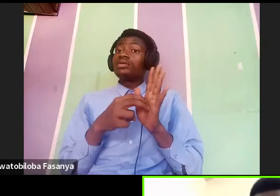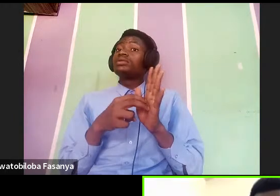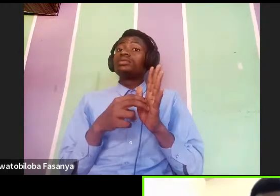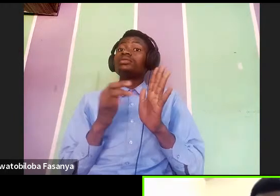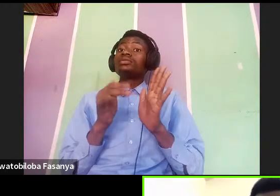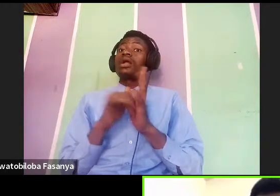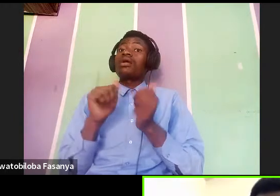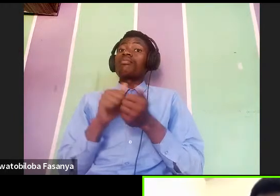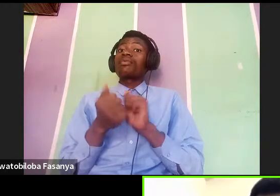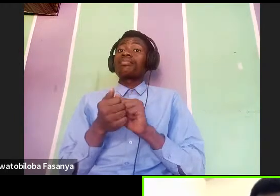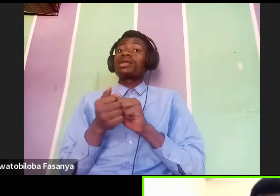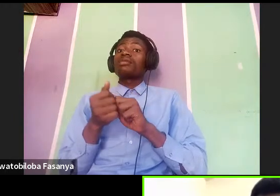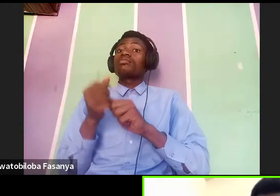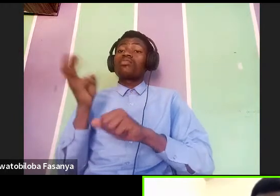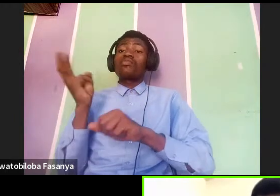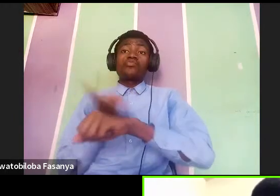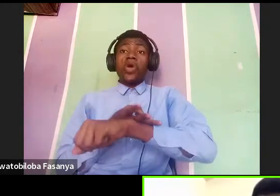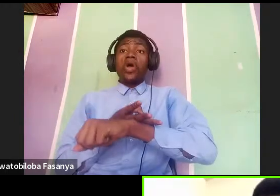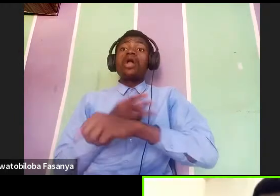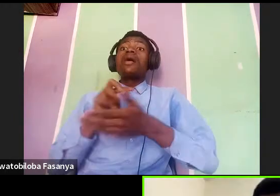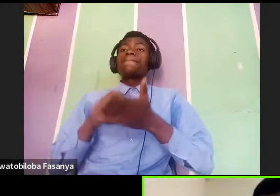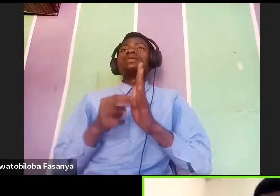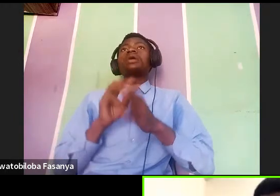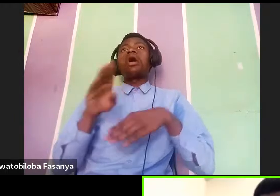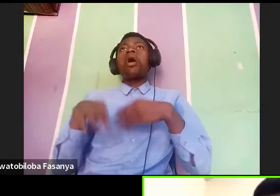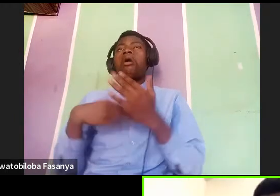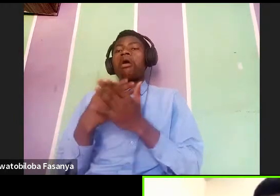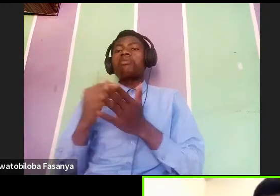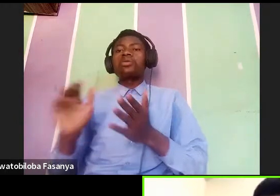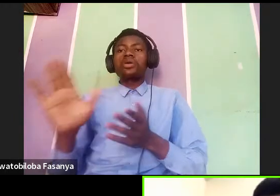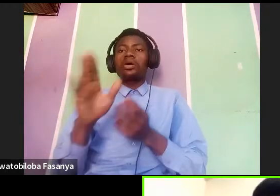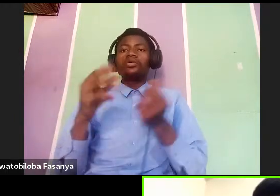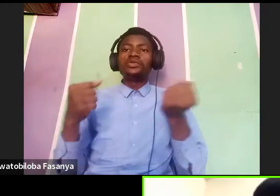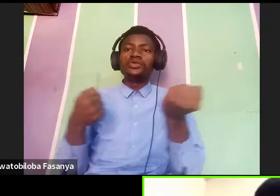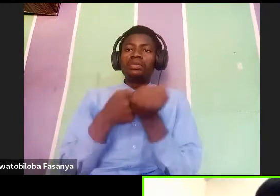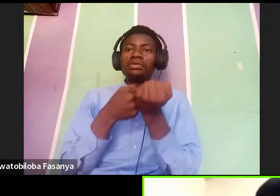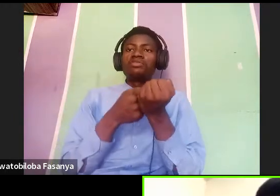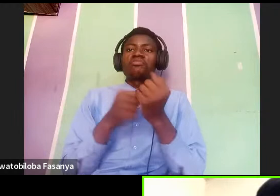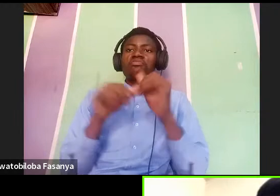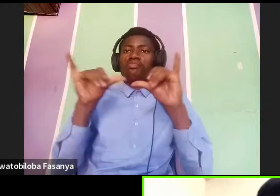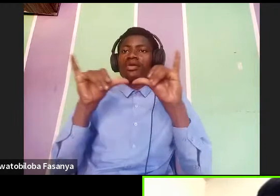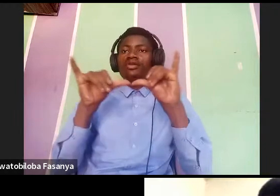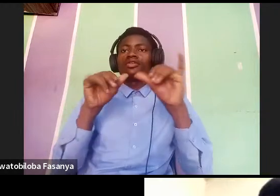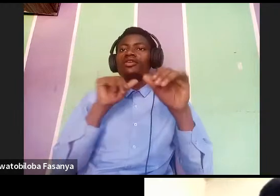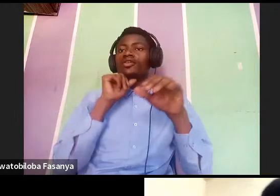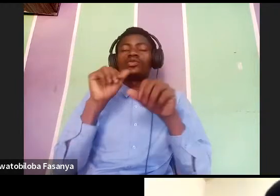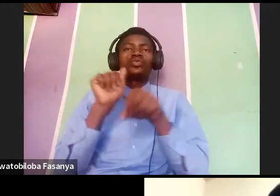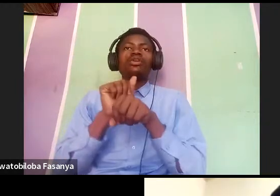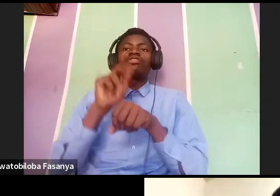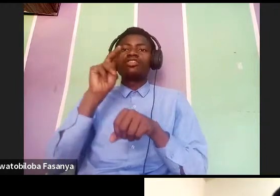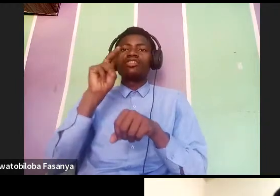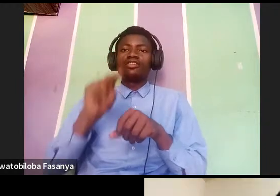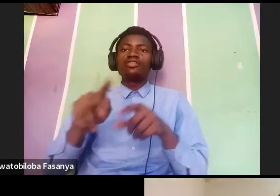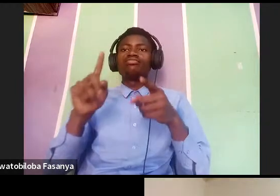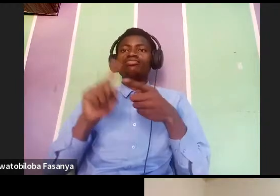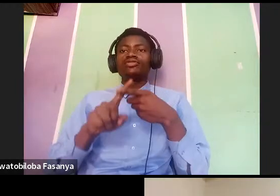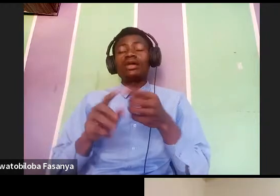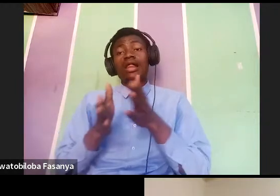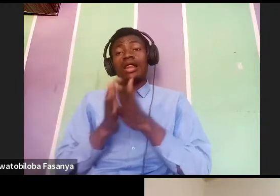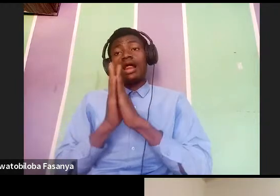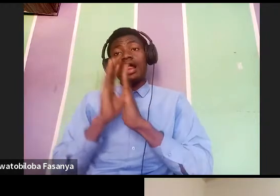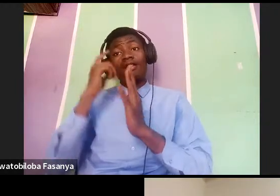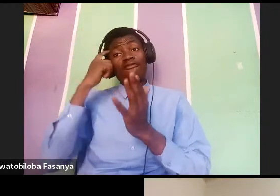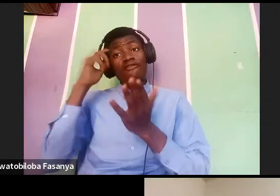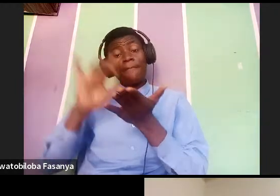your supportive measures isn't working, and you may need to seek medical help. Thank you, Dr. Demo.